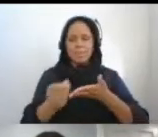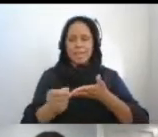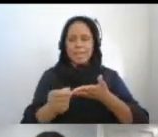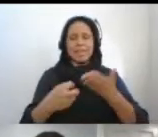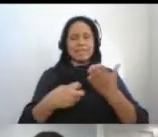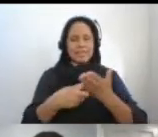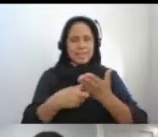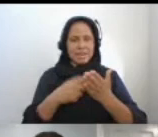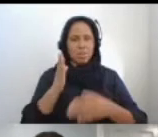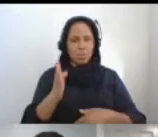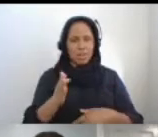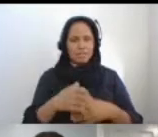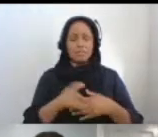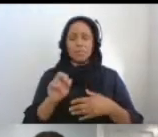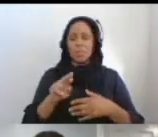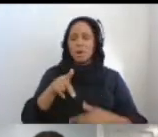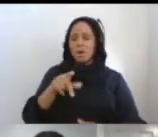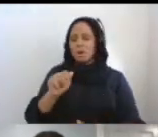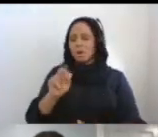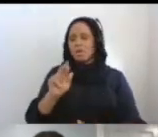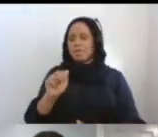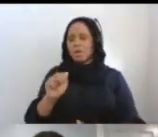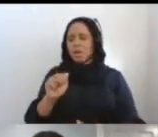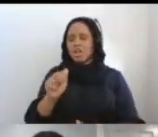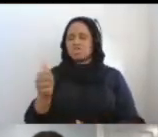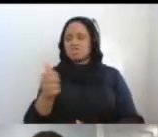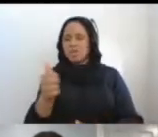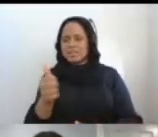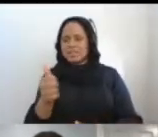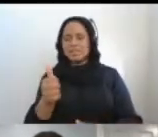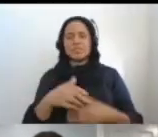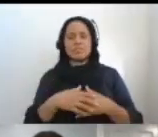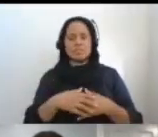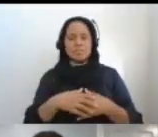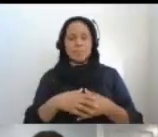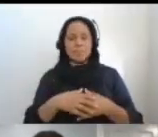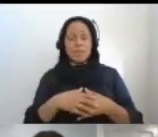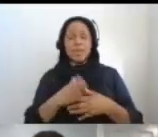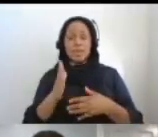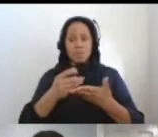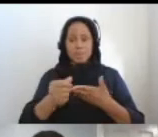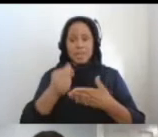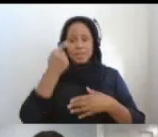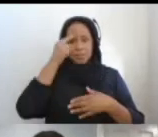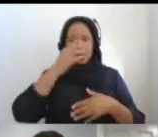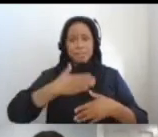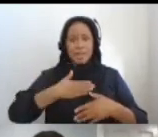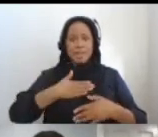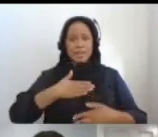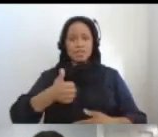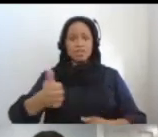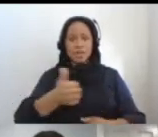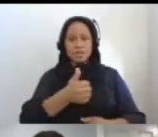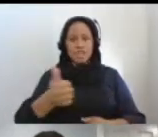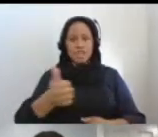like an accessorized service. It'll pay for that as well. So it'll pay for my transportation to classes